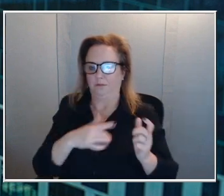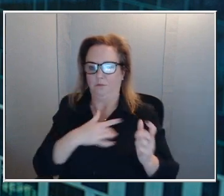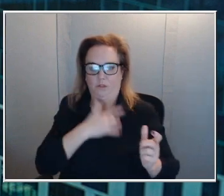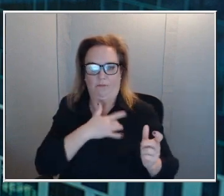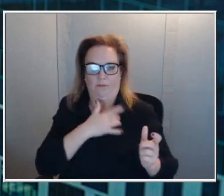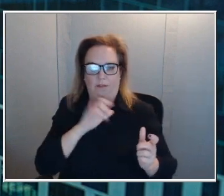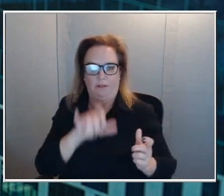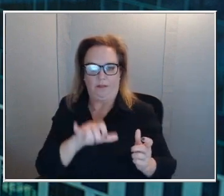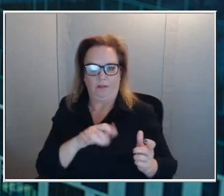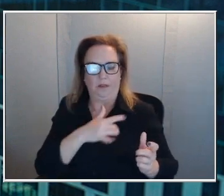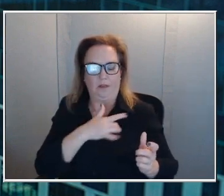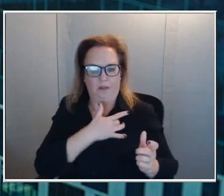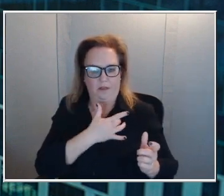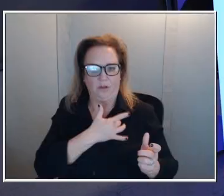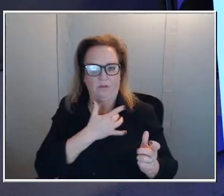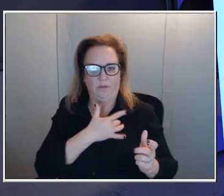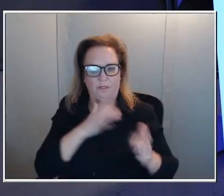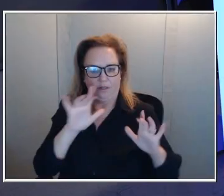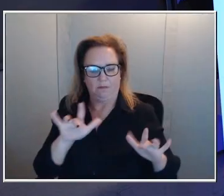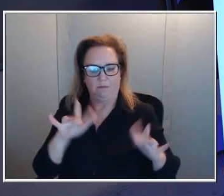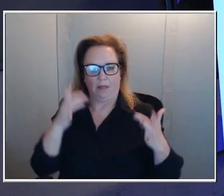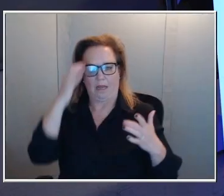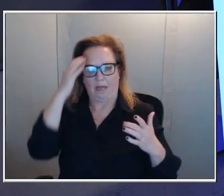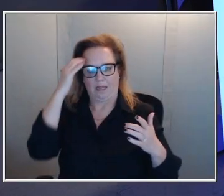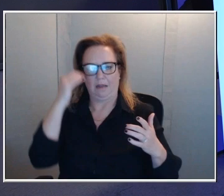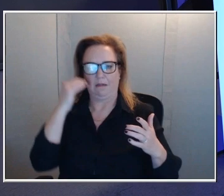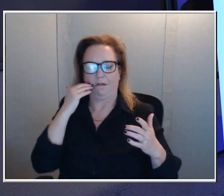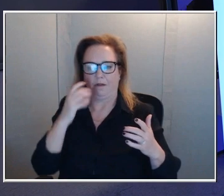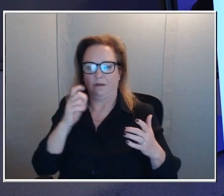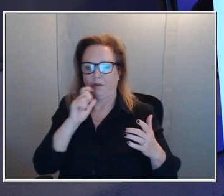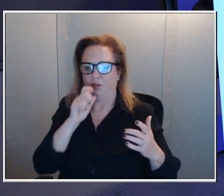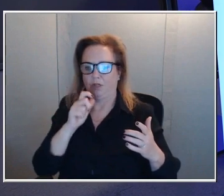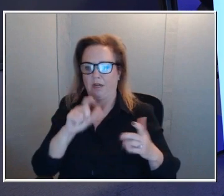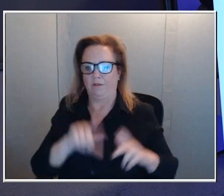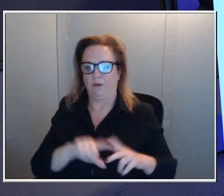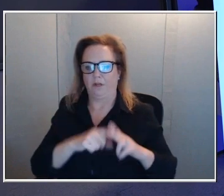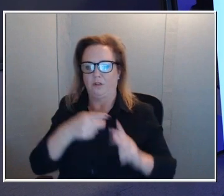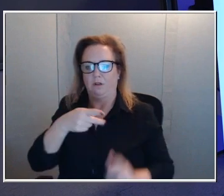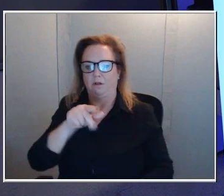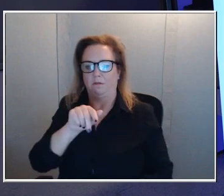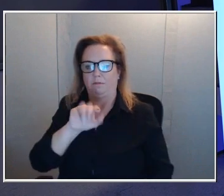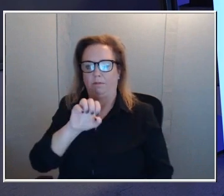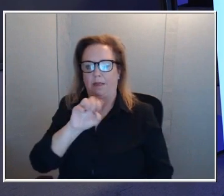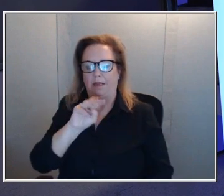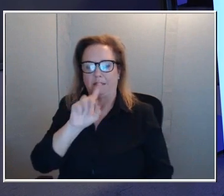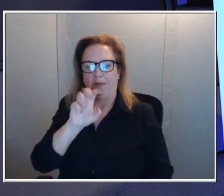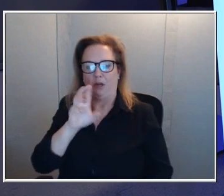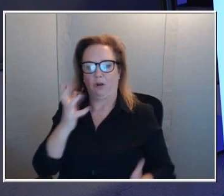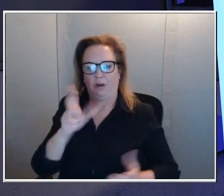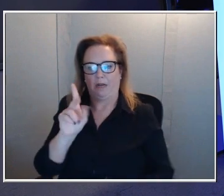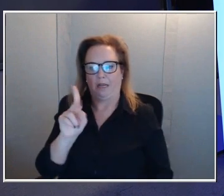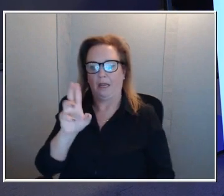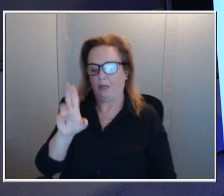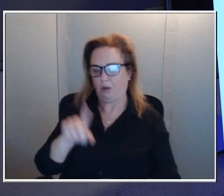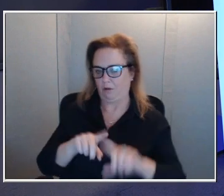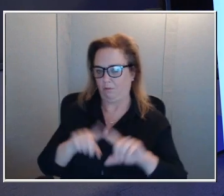I think you had some lightheadedness, and so she didn't have her initial pacemaker placed at this institution, but I think that was